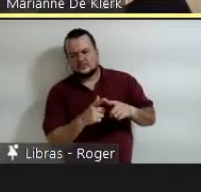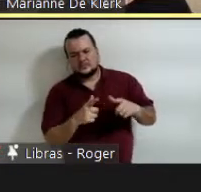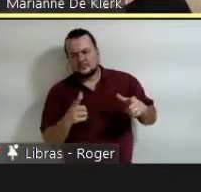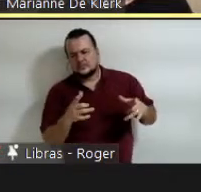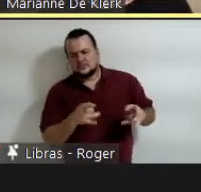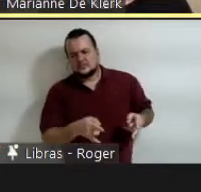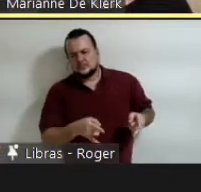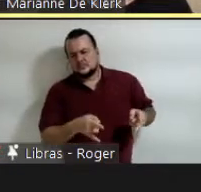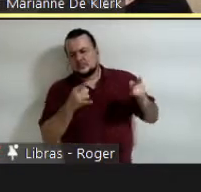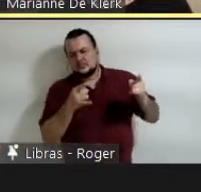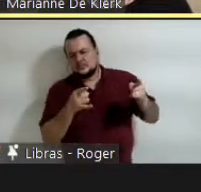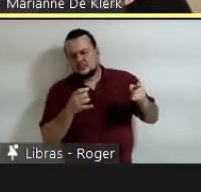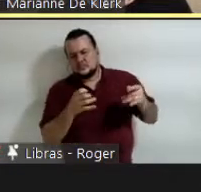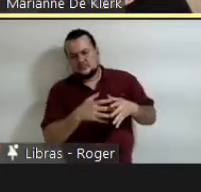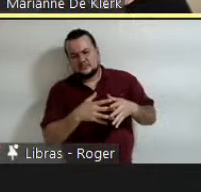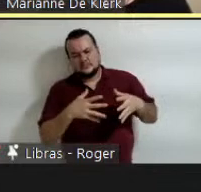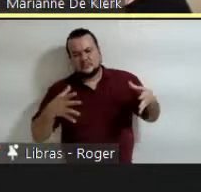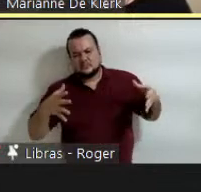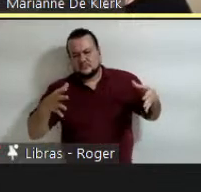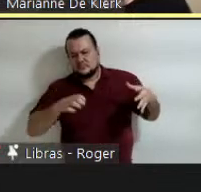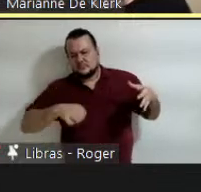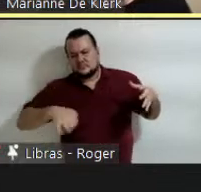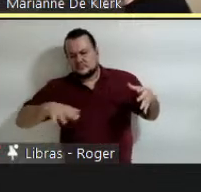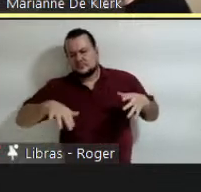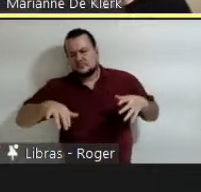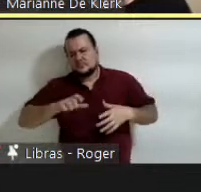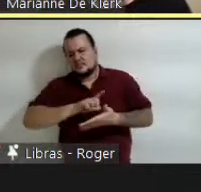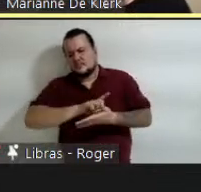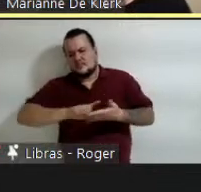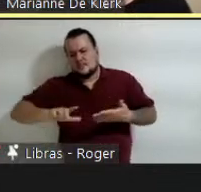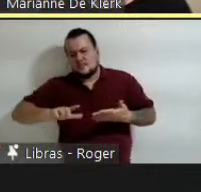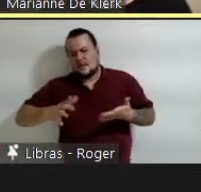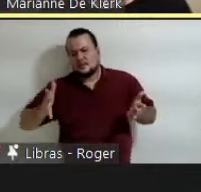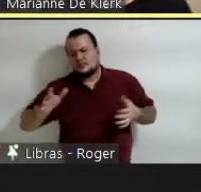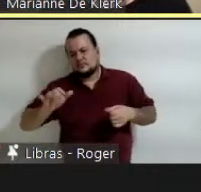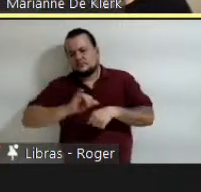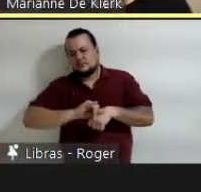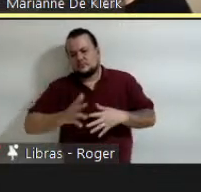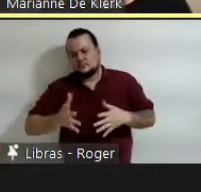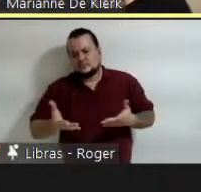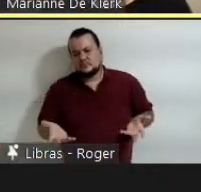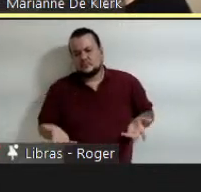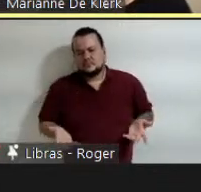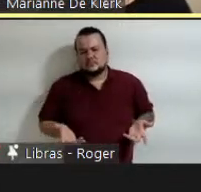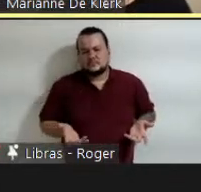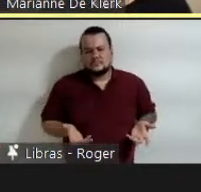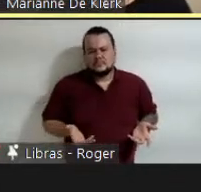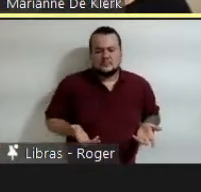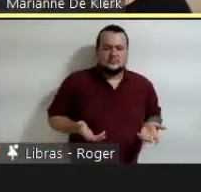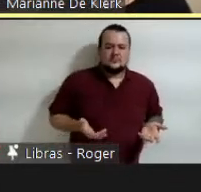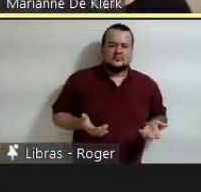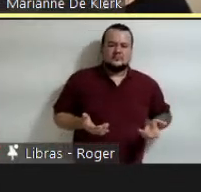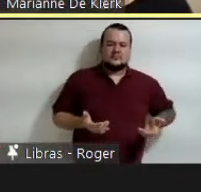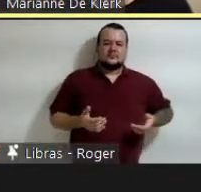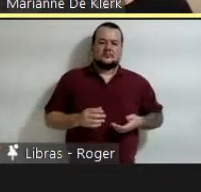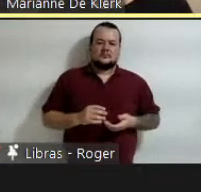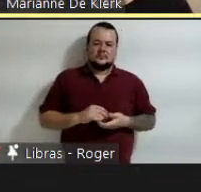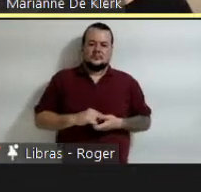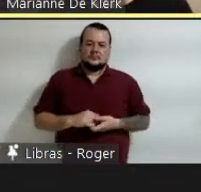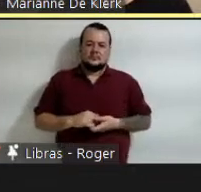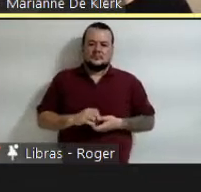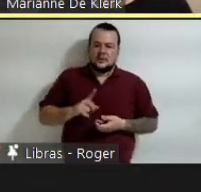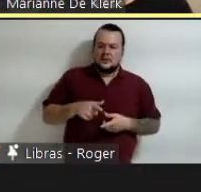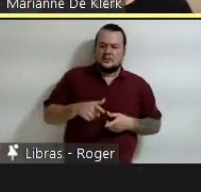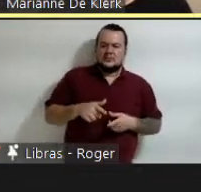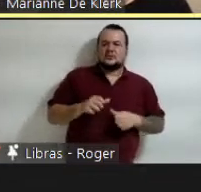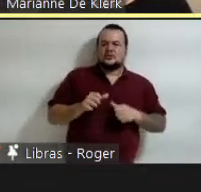used. Trade has shifted from traditional retail streets to a layer added with informal trading that